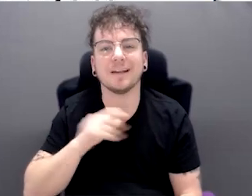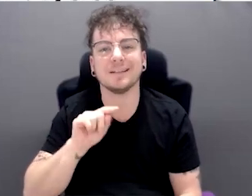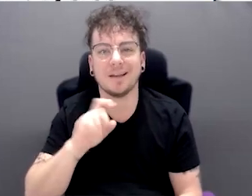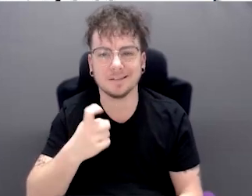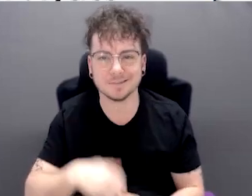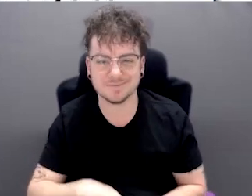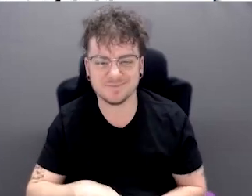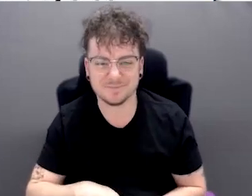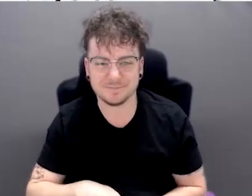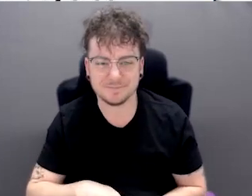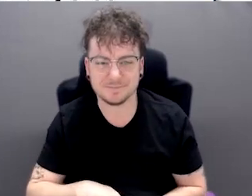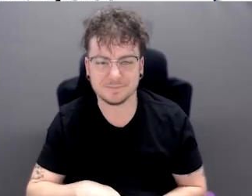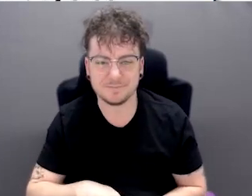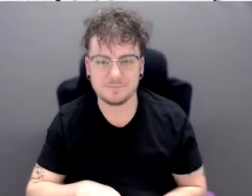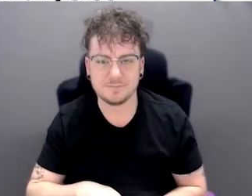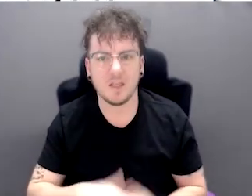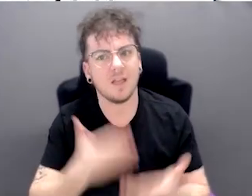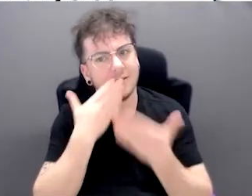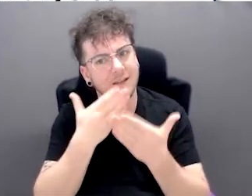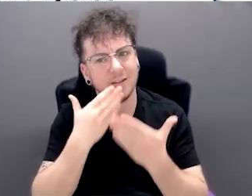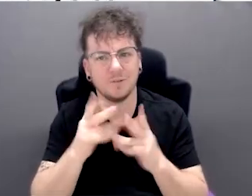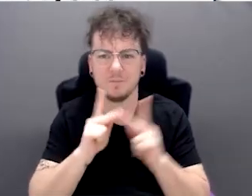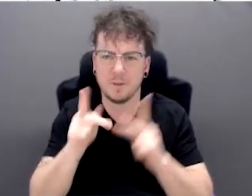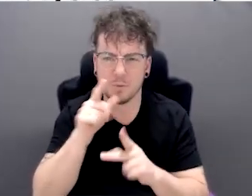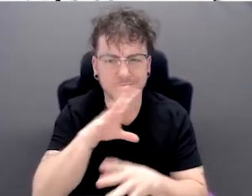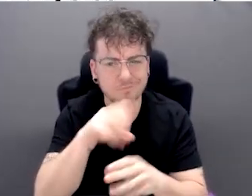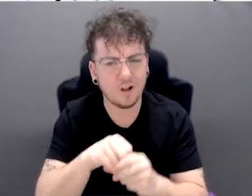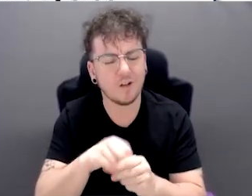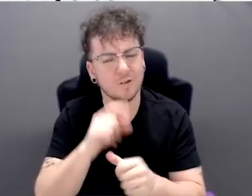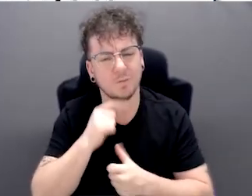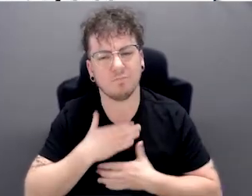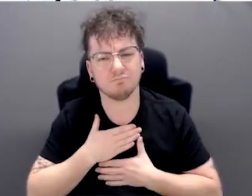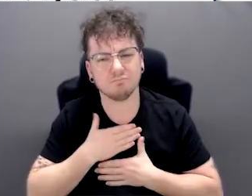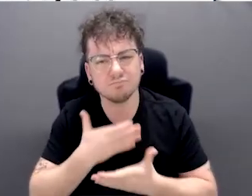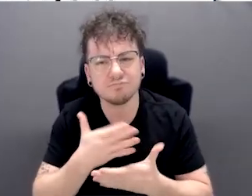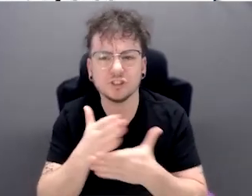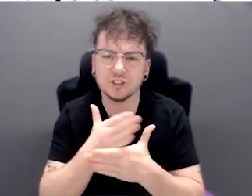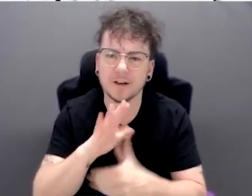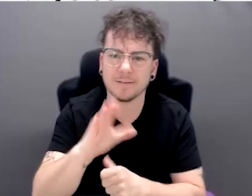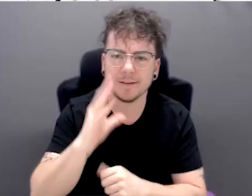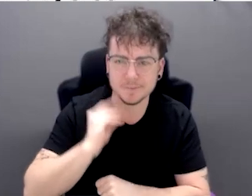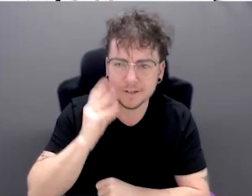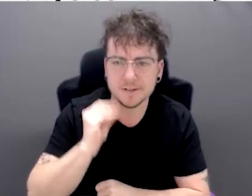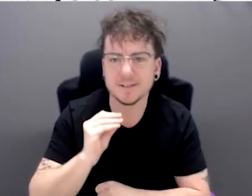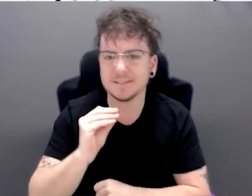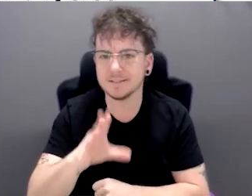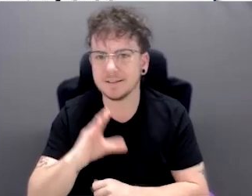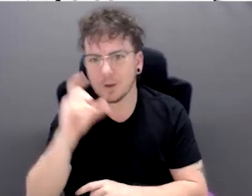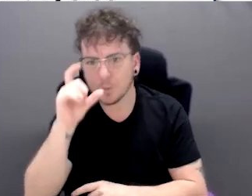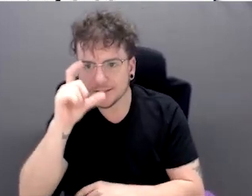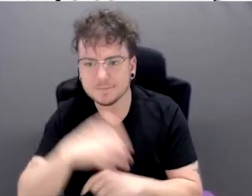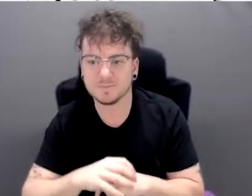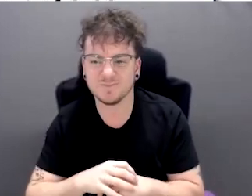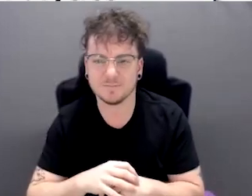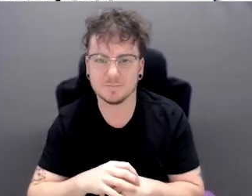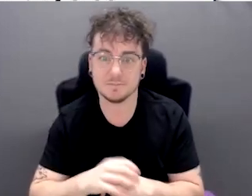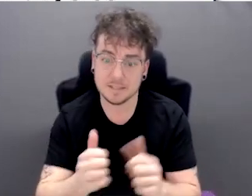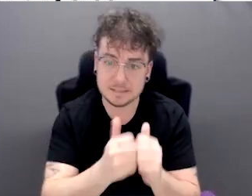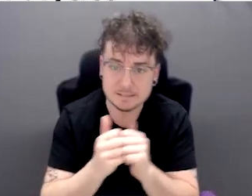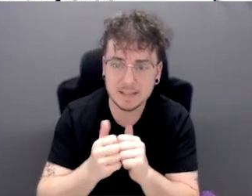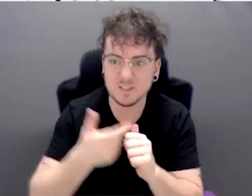thank you to the participants who generously shared their experiences and insights. Together, we can strengthen the movement to